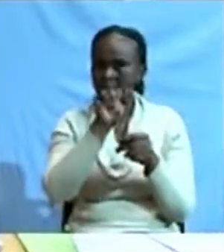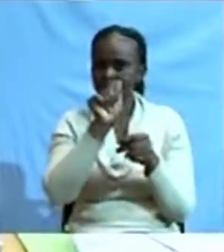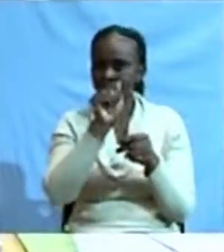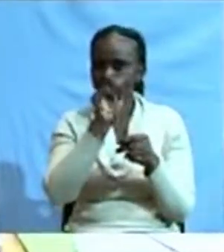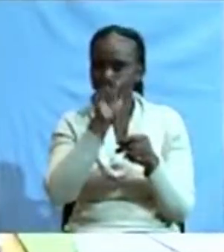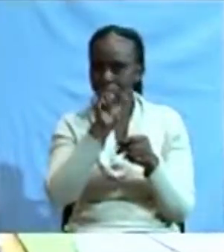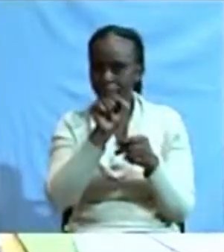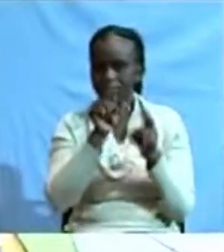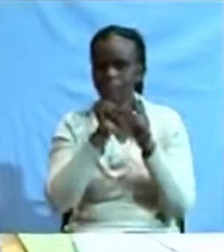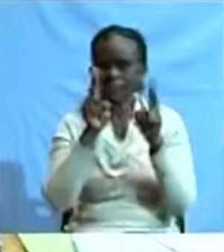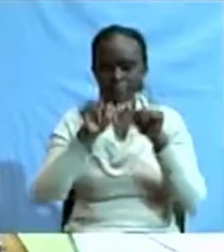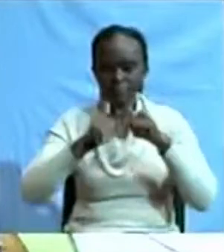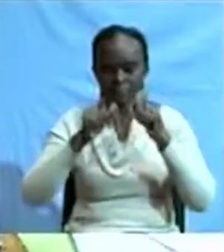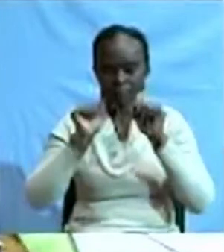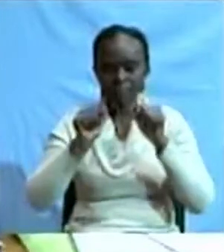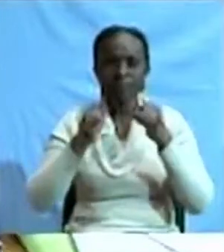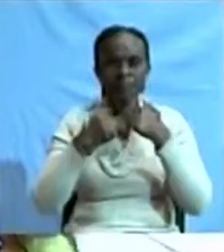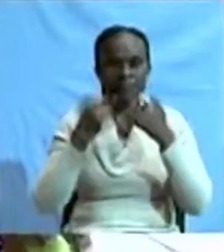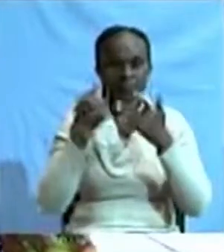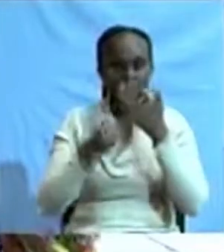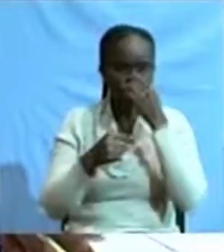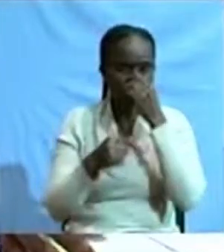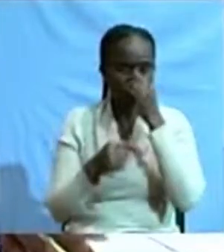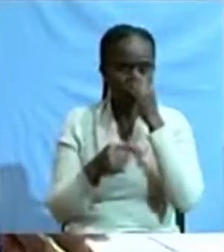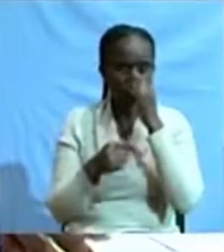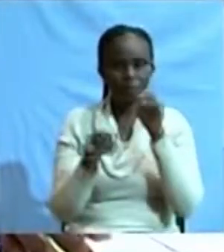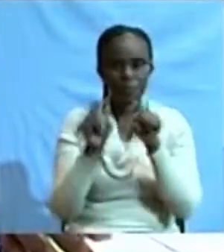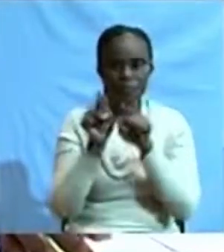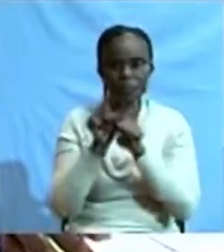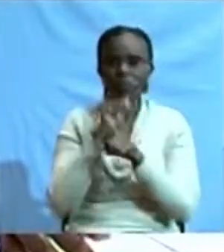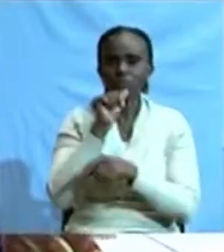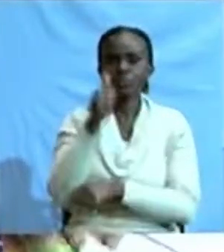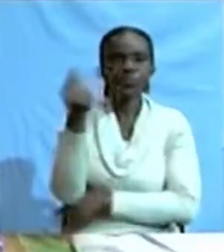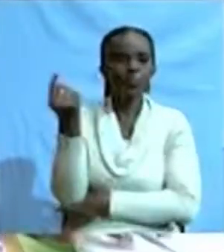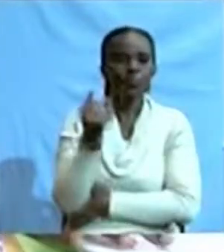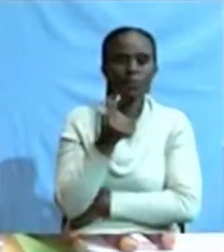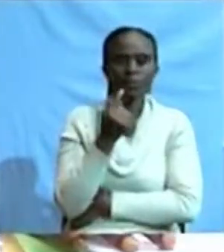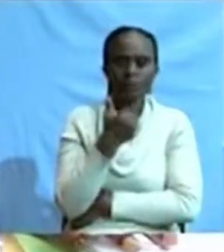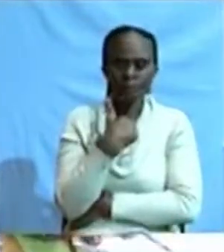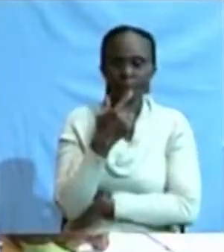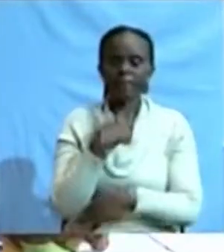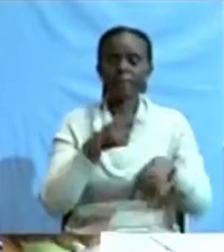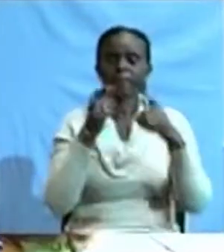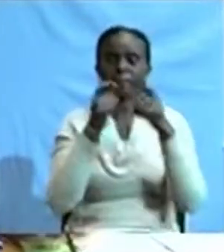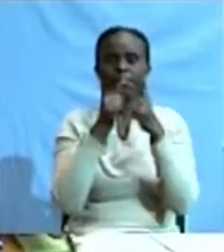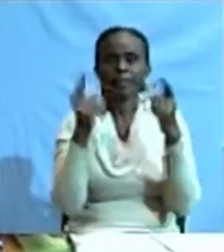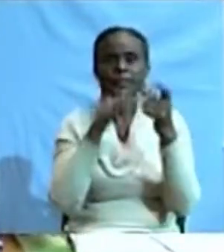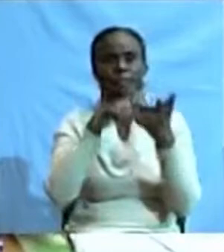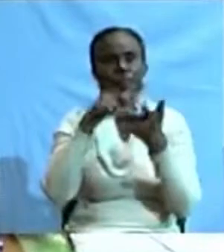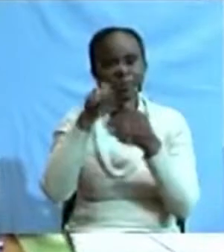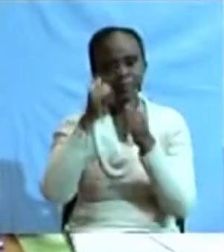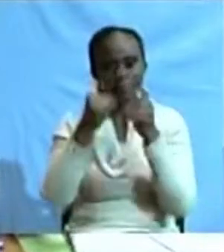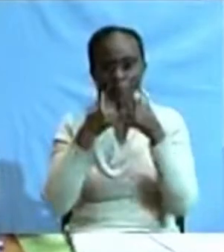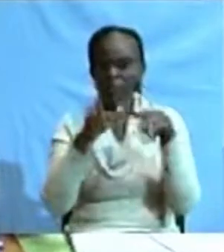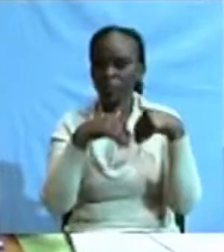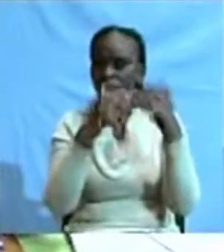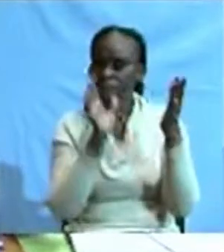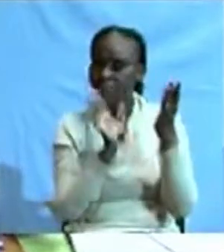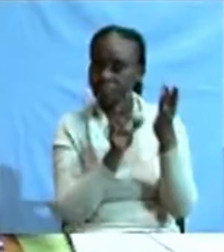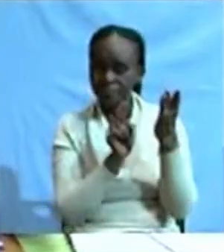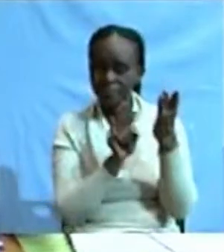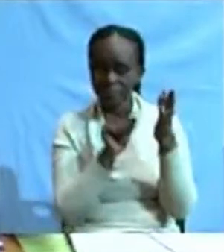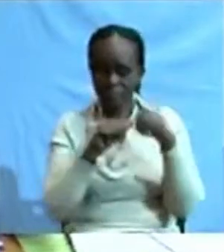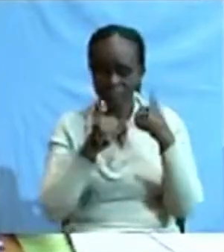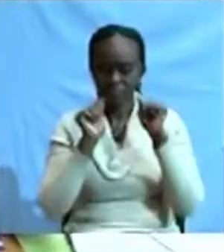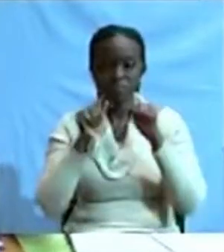that when we come up with those figures, they don't come and have challenges to pay, because there is a provision that we